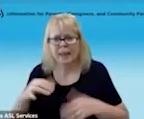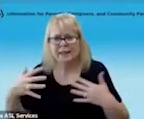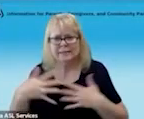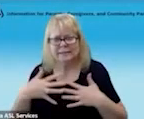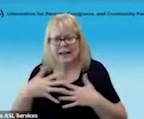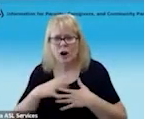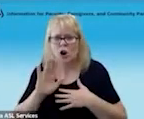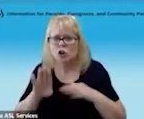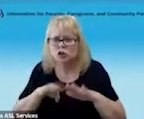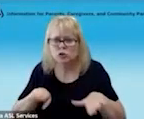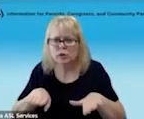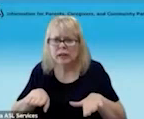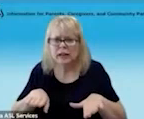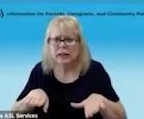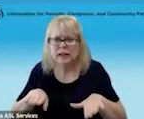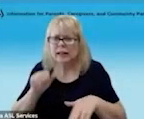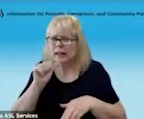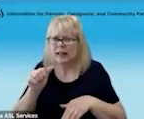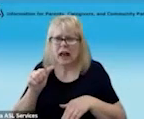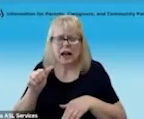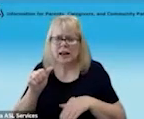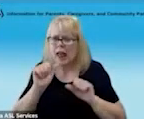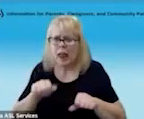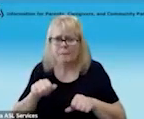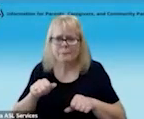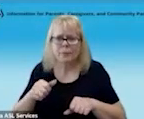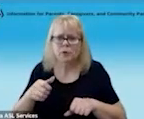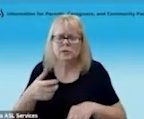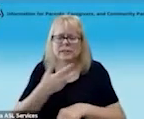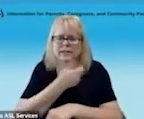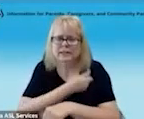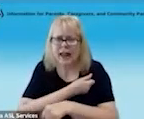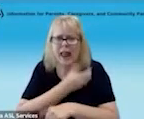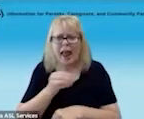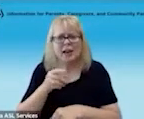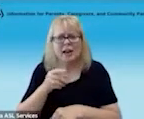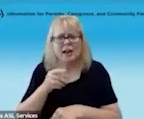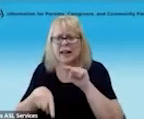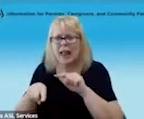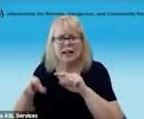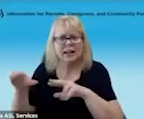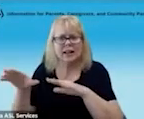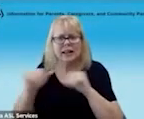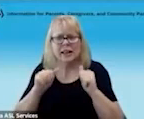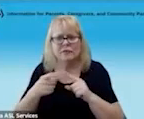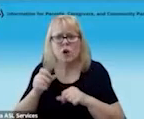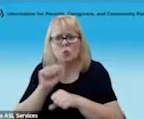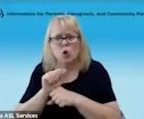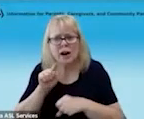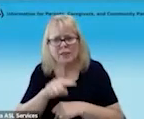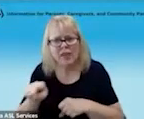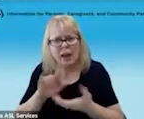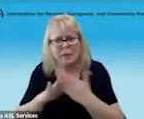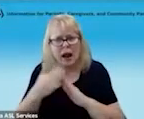children vaccinated. She had a lot of concerns, and one of which is the side effects, which she was scared that